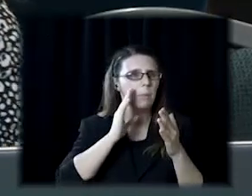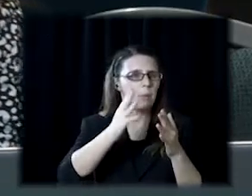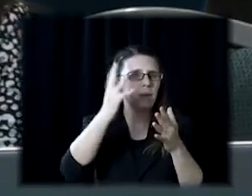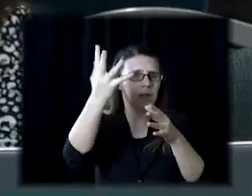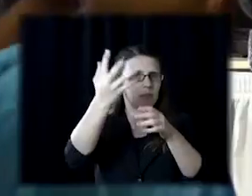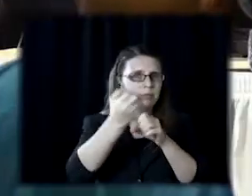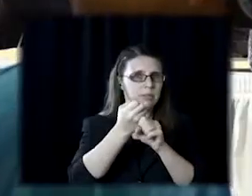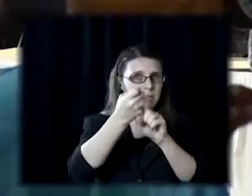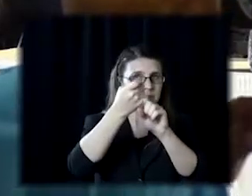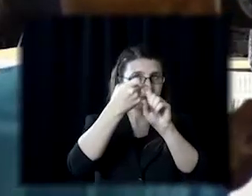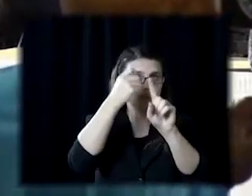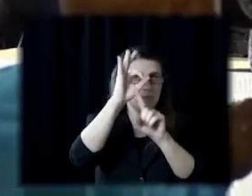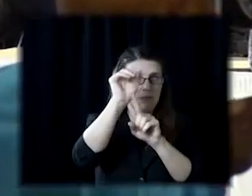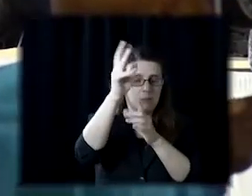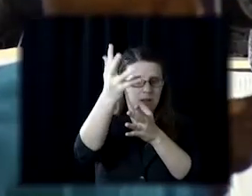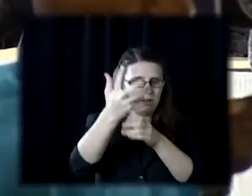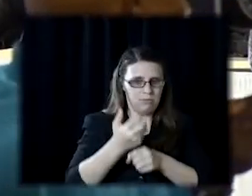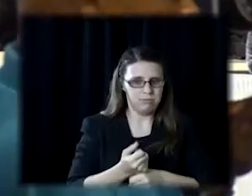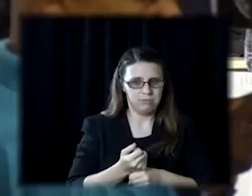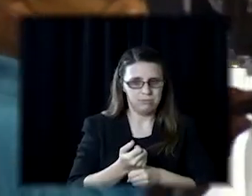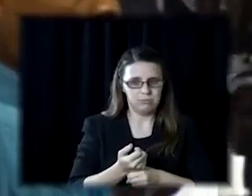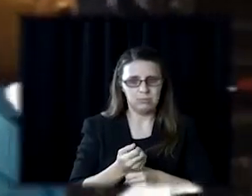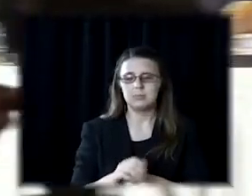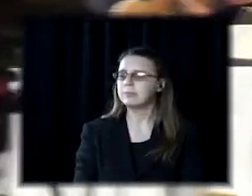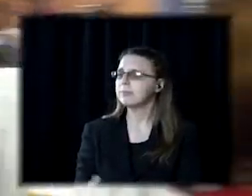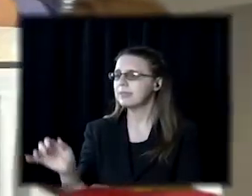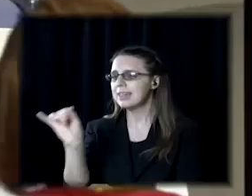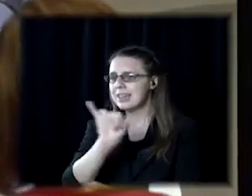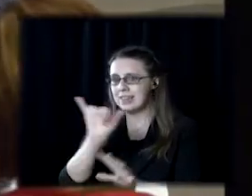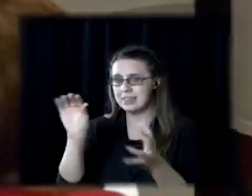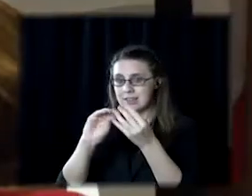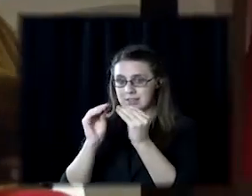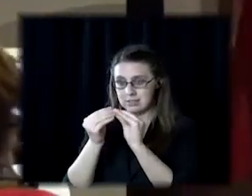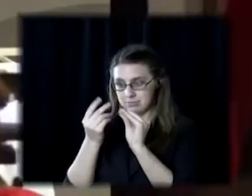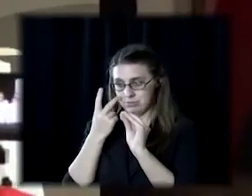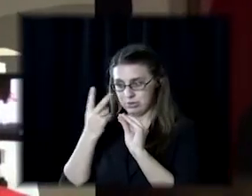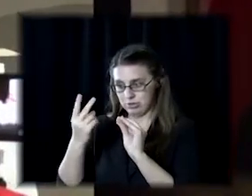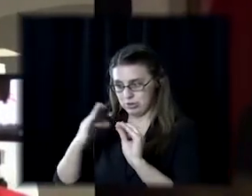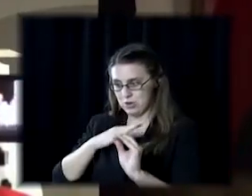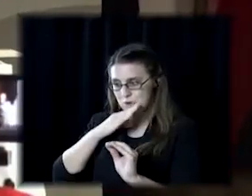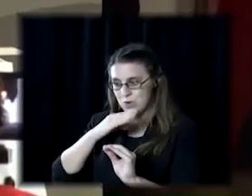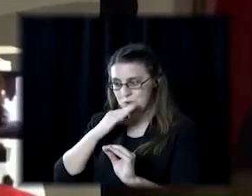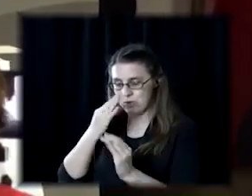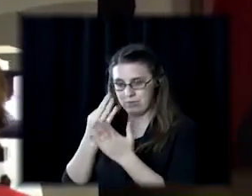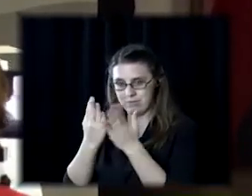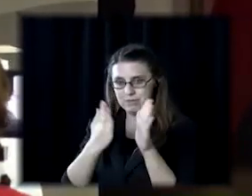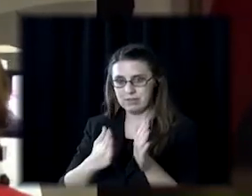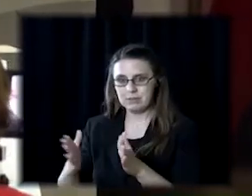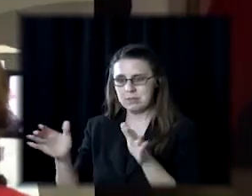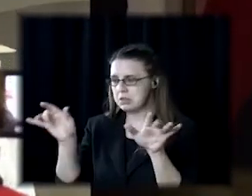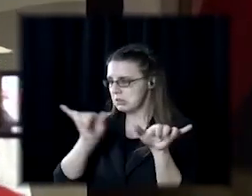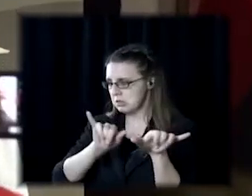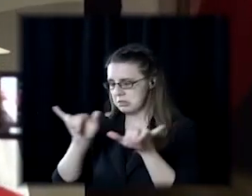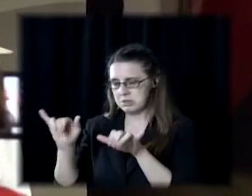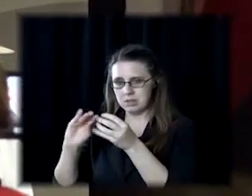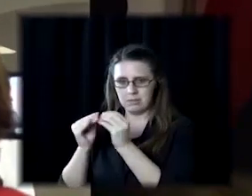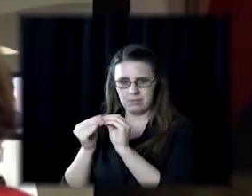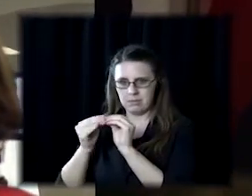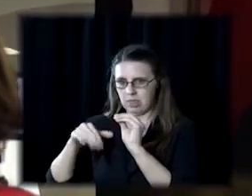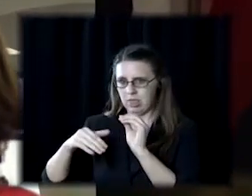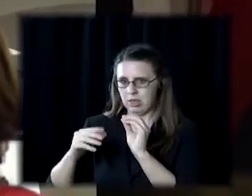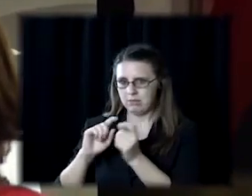considerations? Sure. We use the same numbers that you saw in the October fiscal plan. No update was made. We've